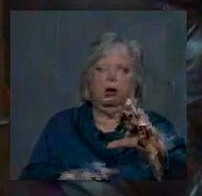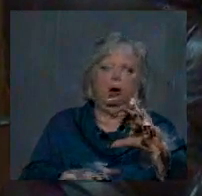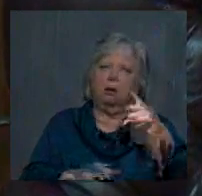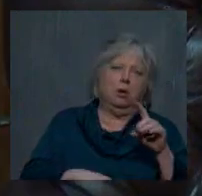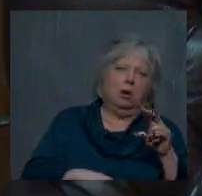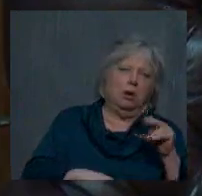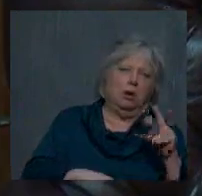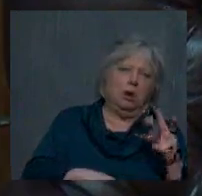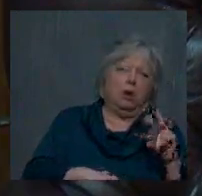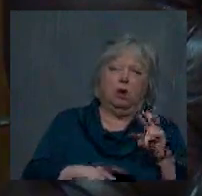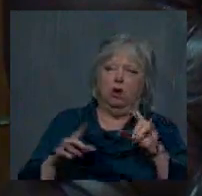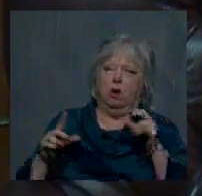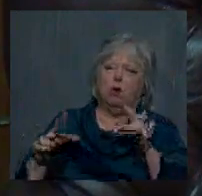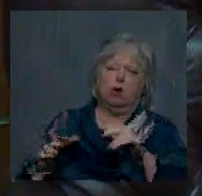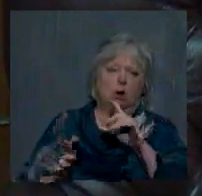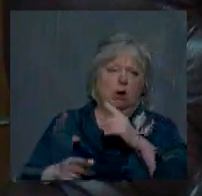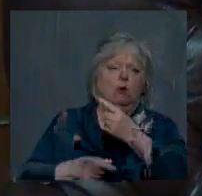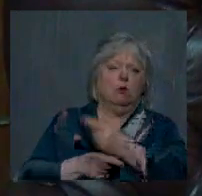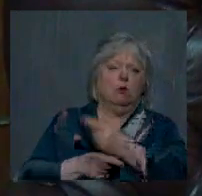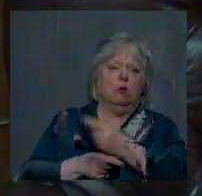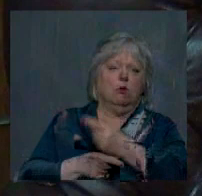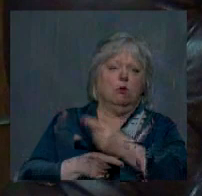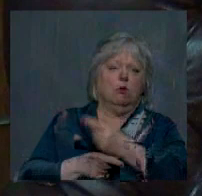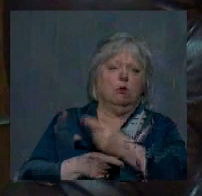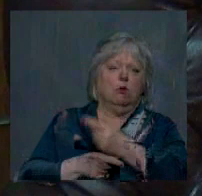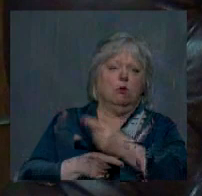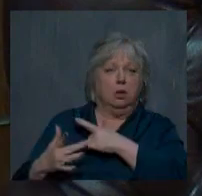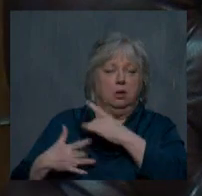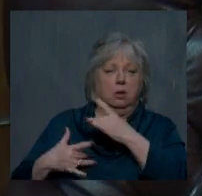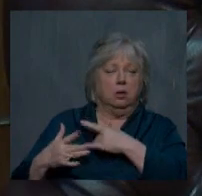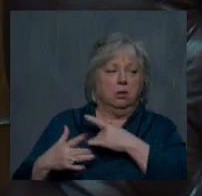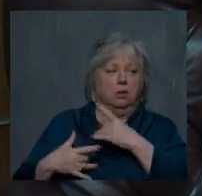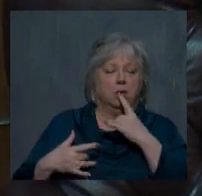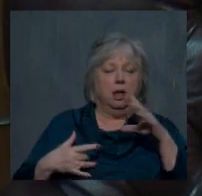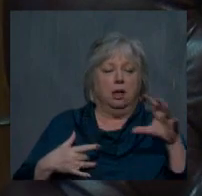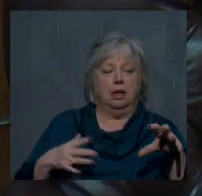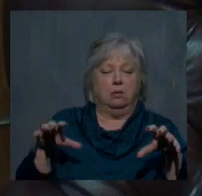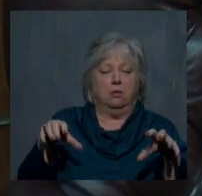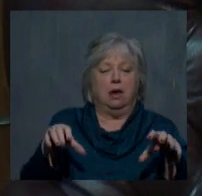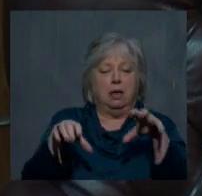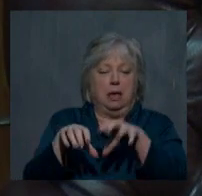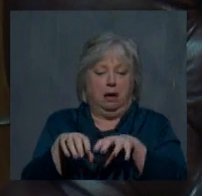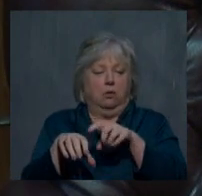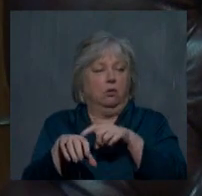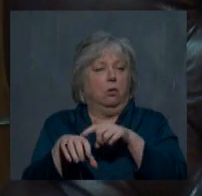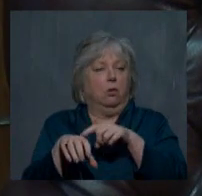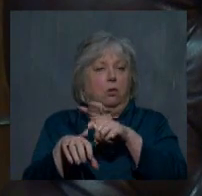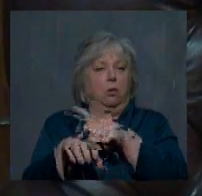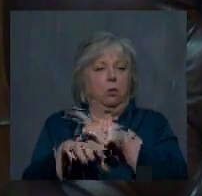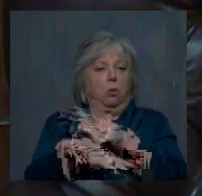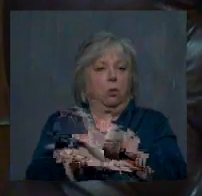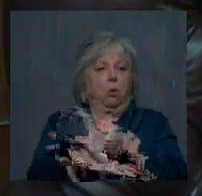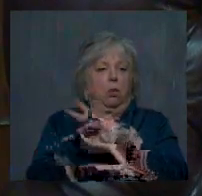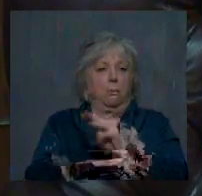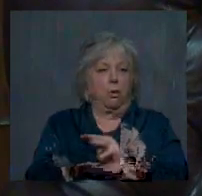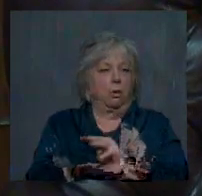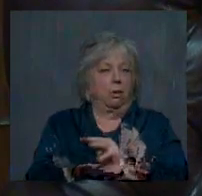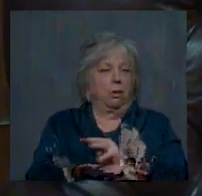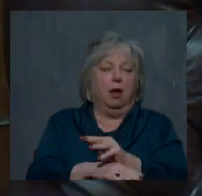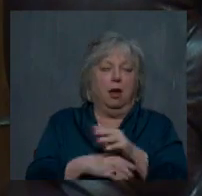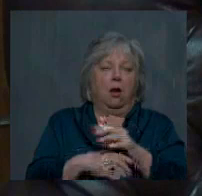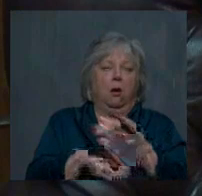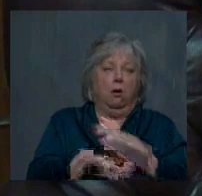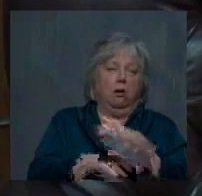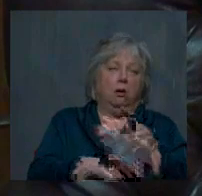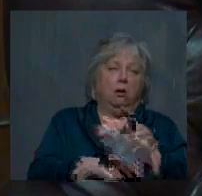Jones exactly right. And it's where it is next to